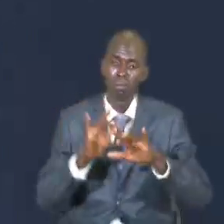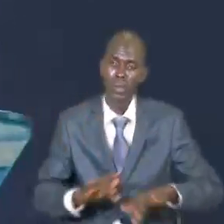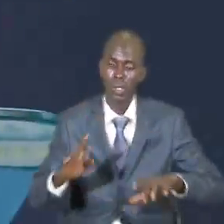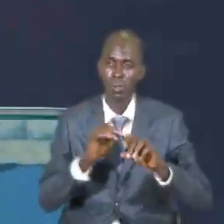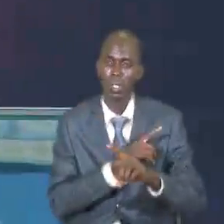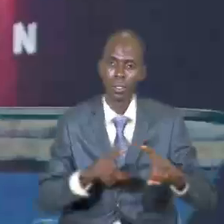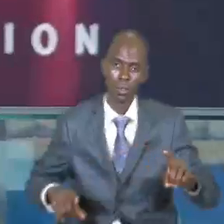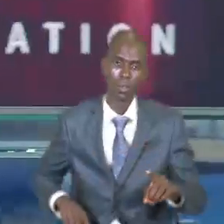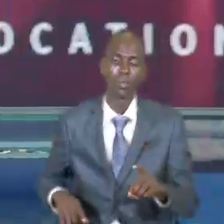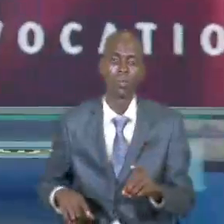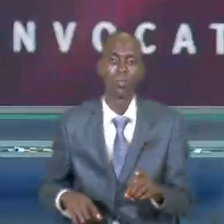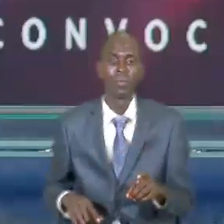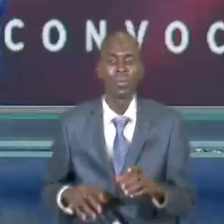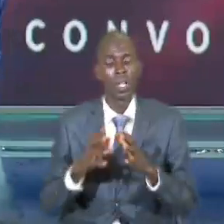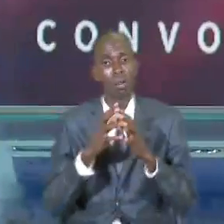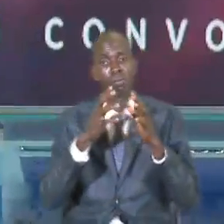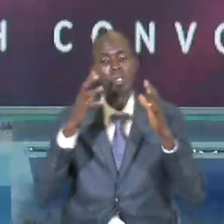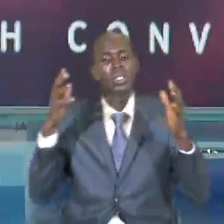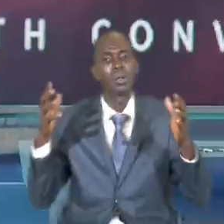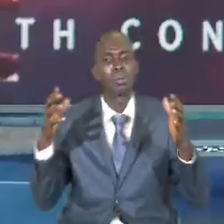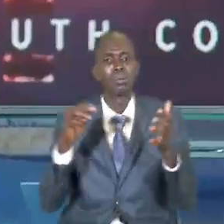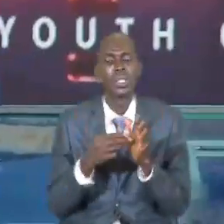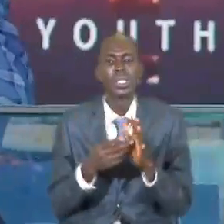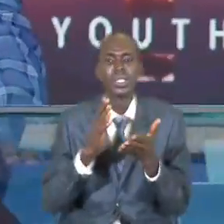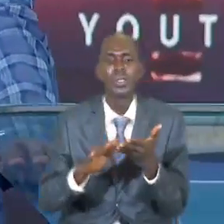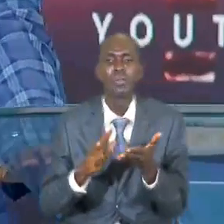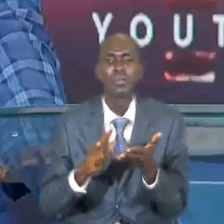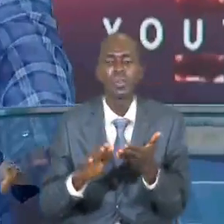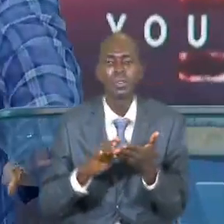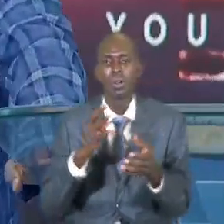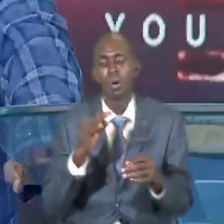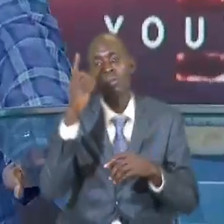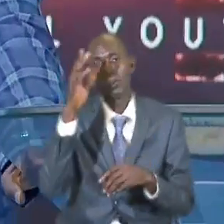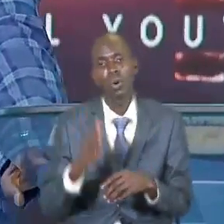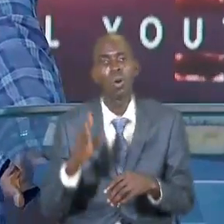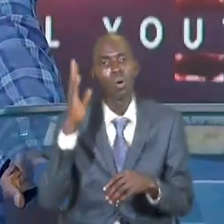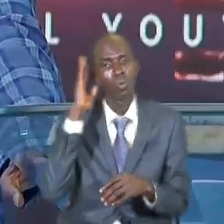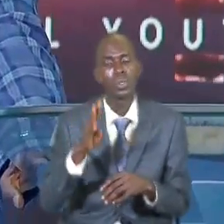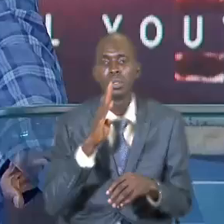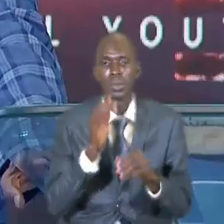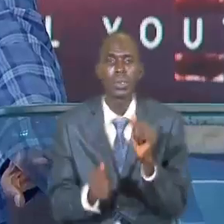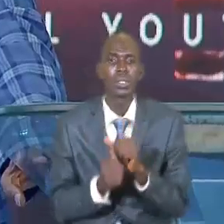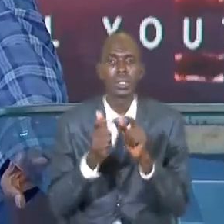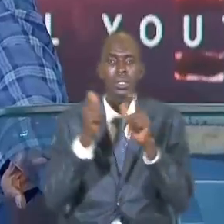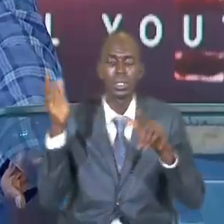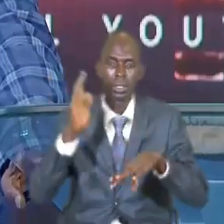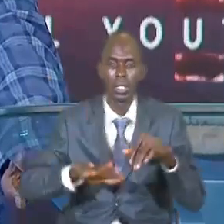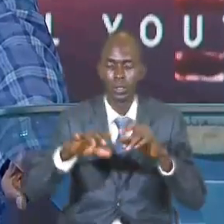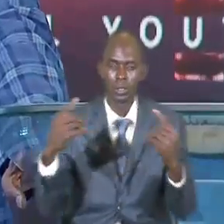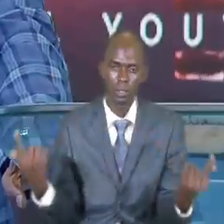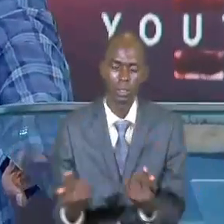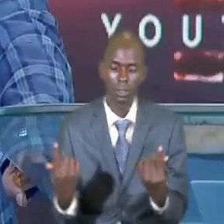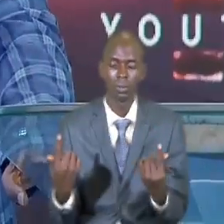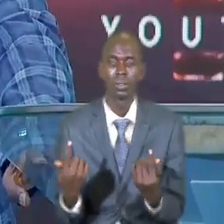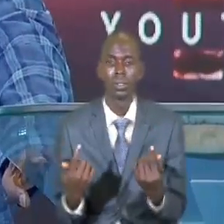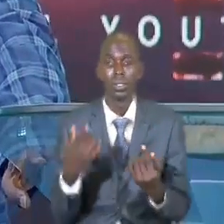That means the forgiveness of God will be greater than your sin. The freedom of God